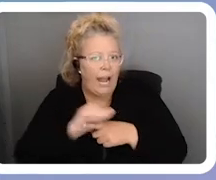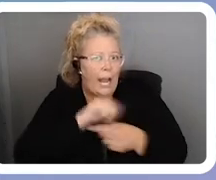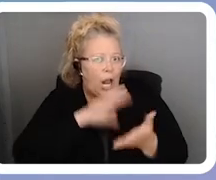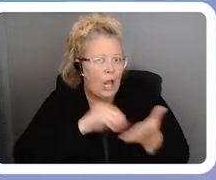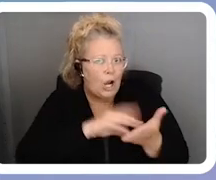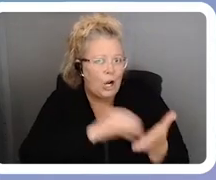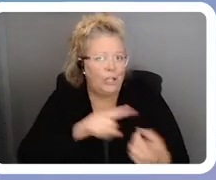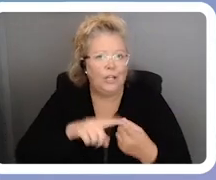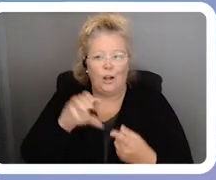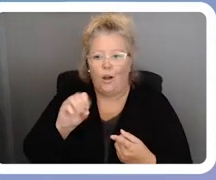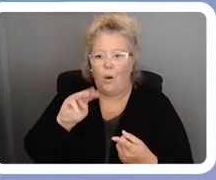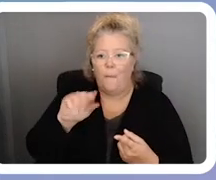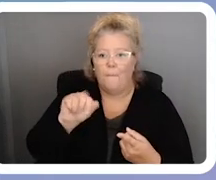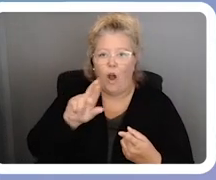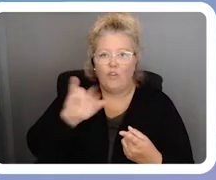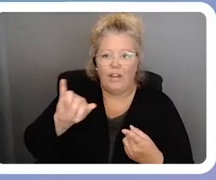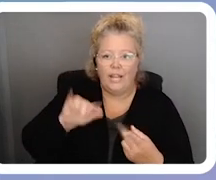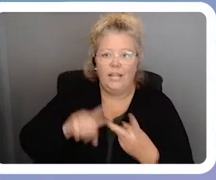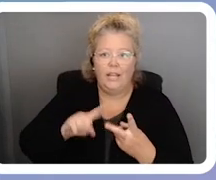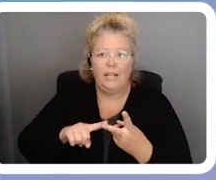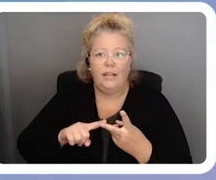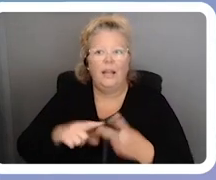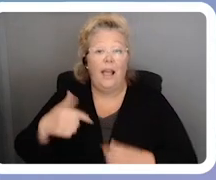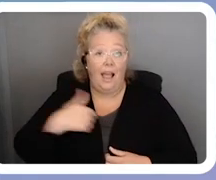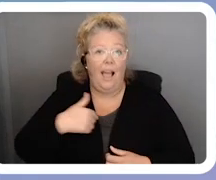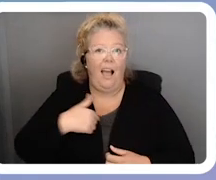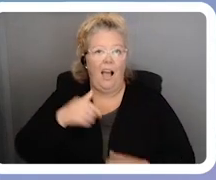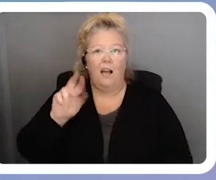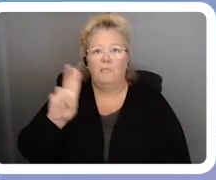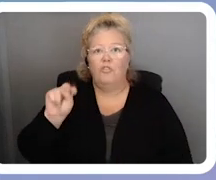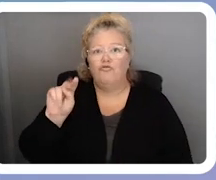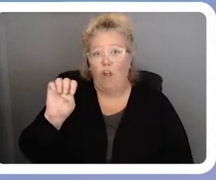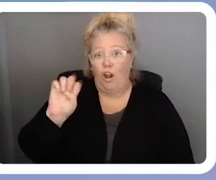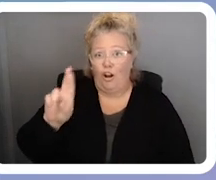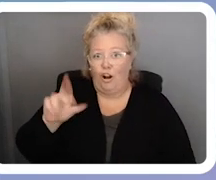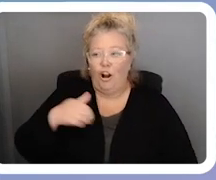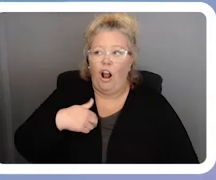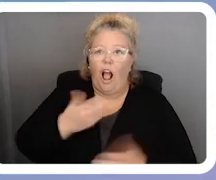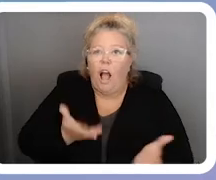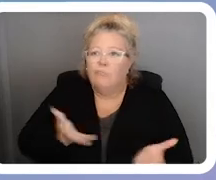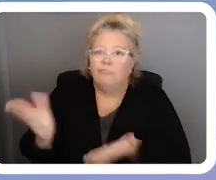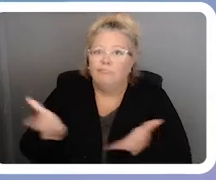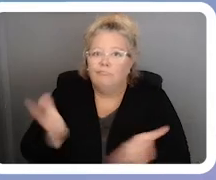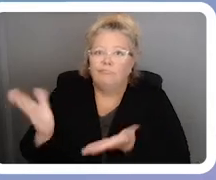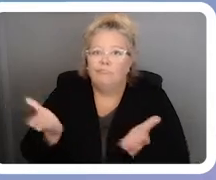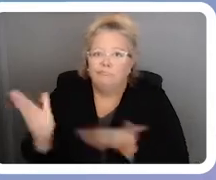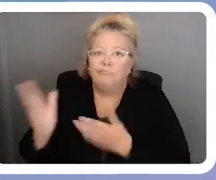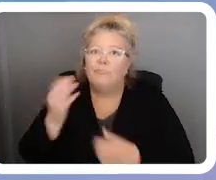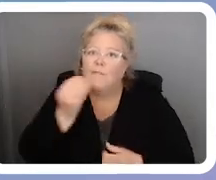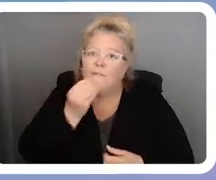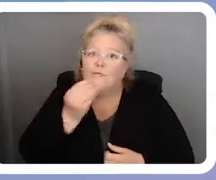Ricardo. I'm a runner. I serve people food.